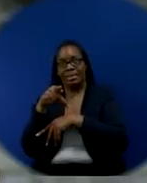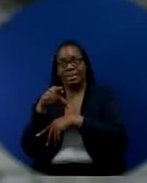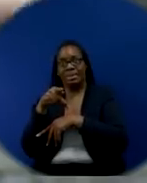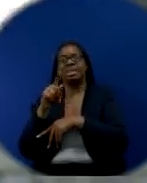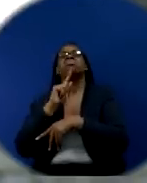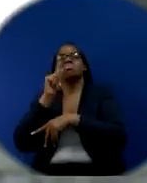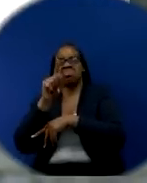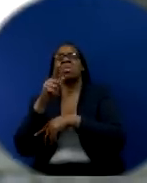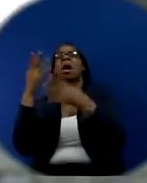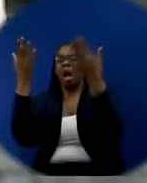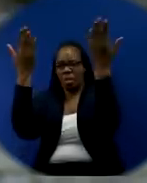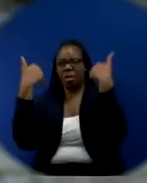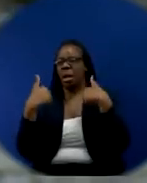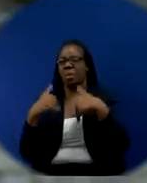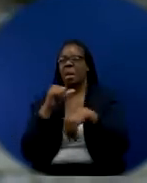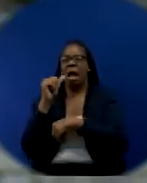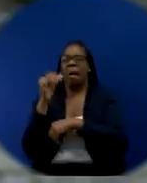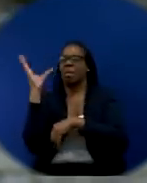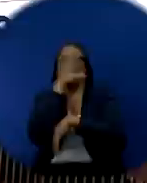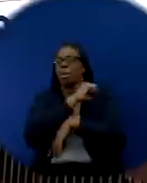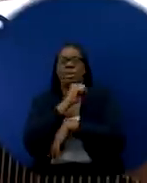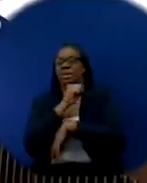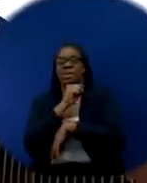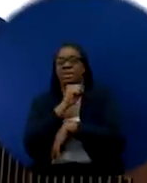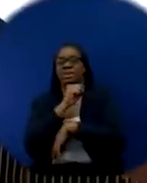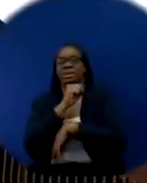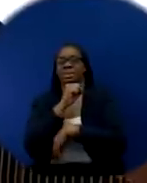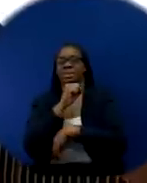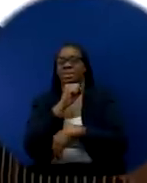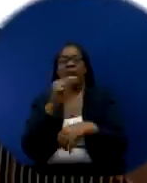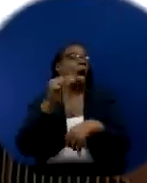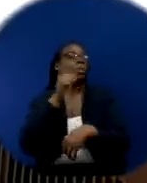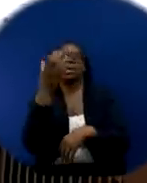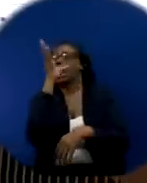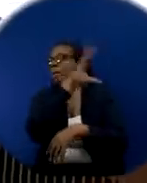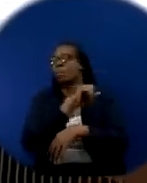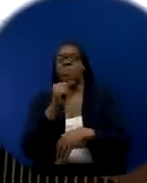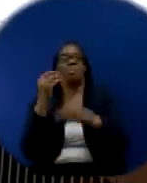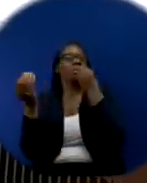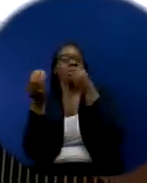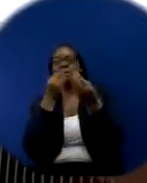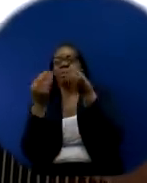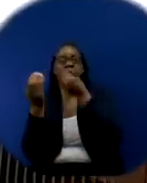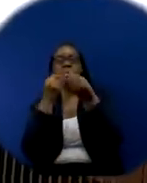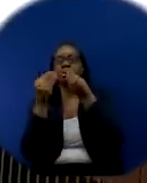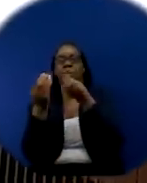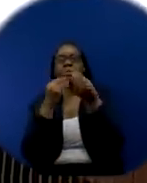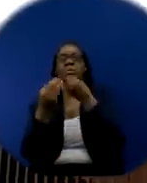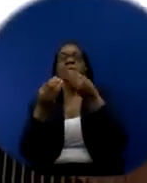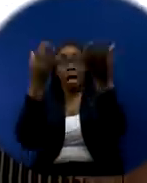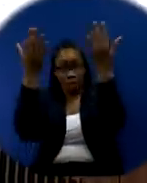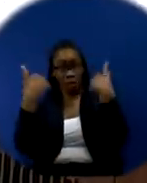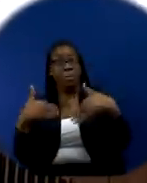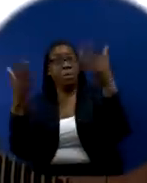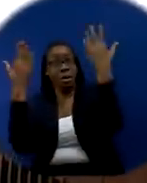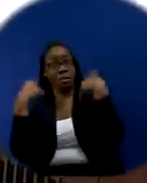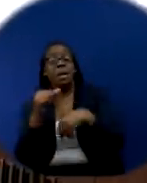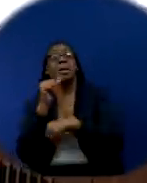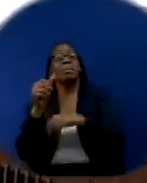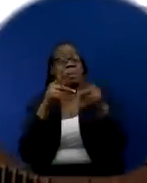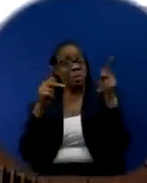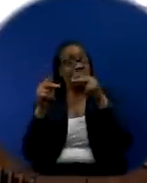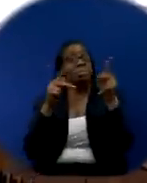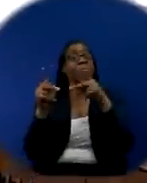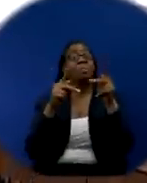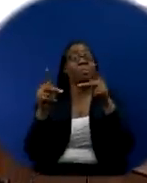I'll be there. I'm not going to miss this party. I'll be there. I will not miss this feast. I'll be there. I will not miss this banquet. It's